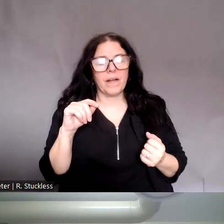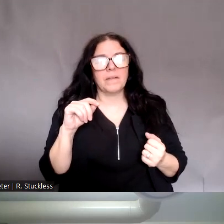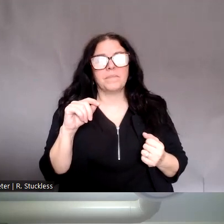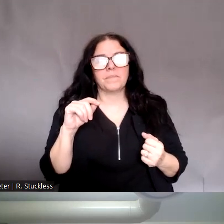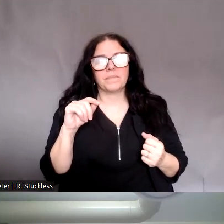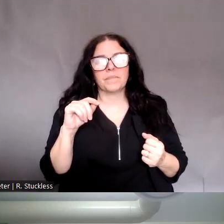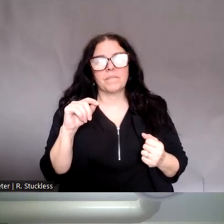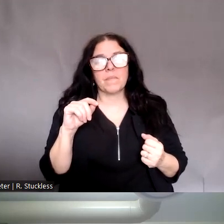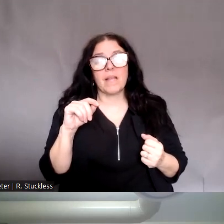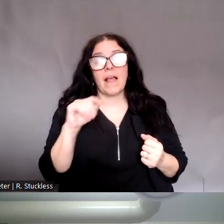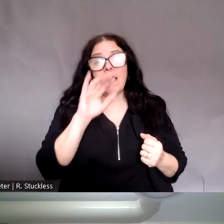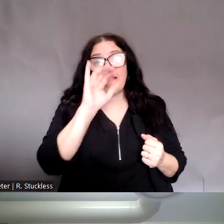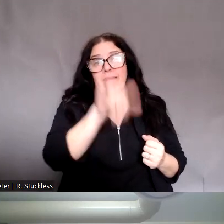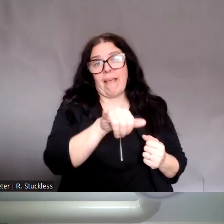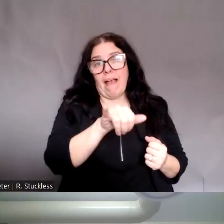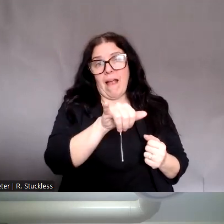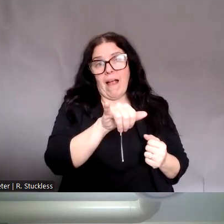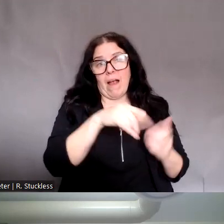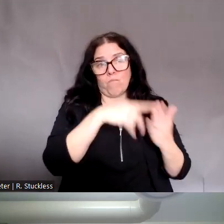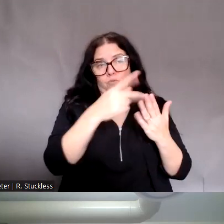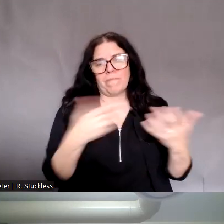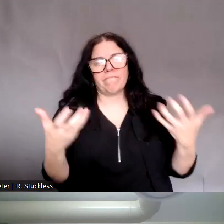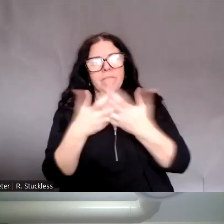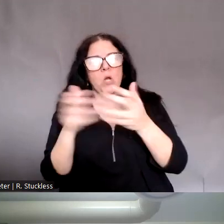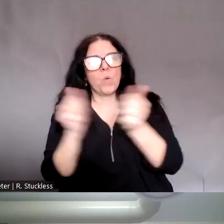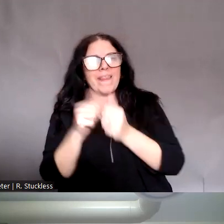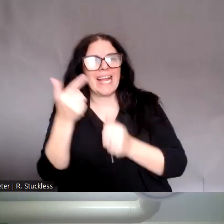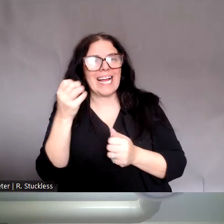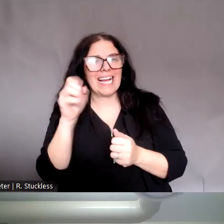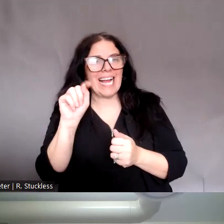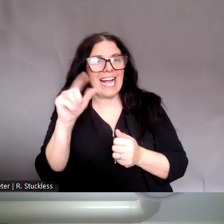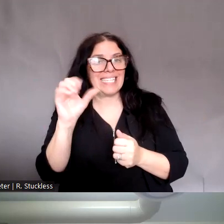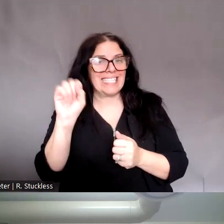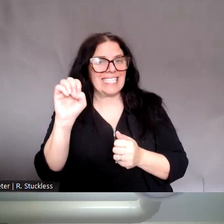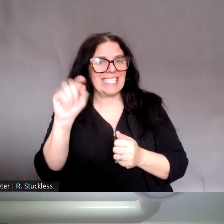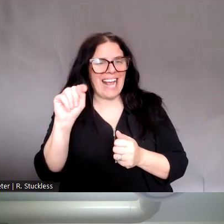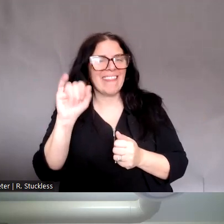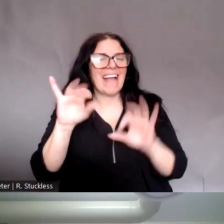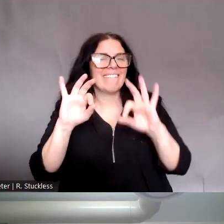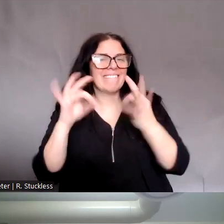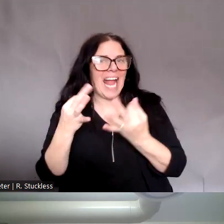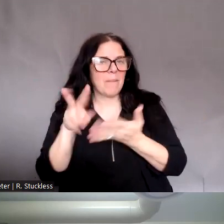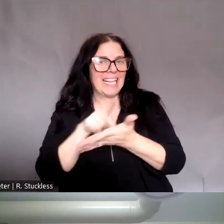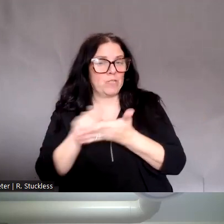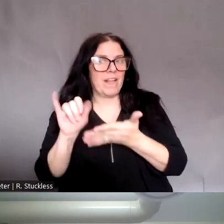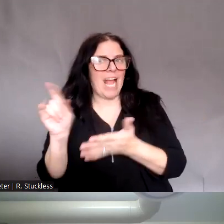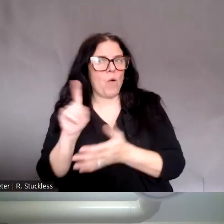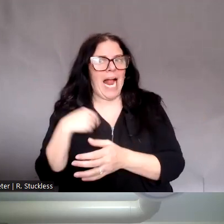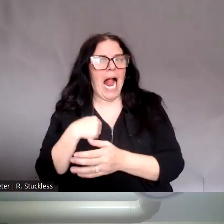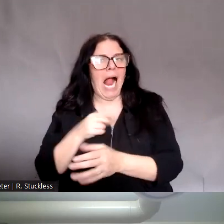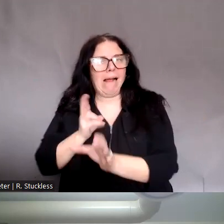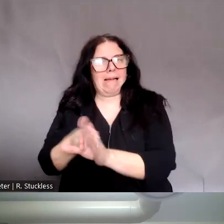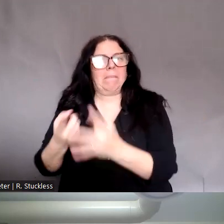that program with the Get Set Learn program, which is the family literacy program where I started and cut my teeth in literacy,